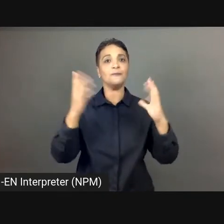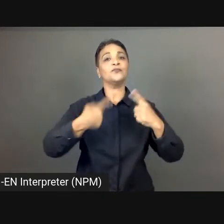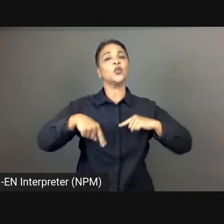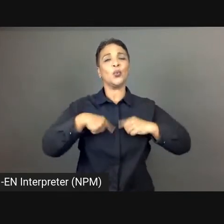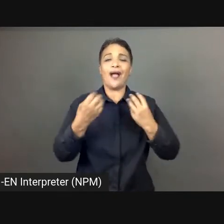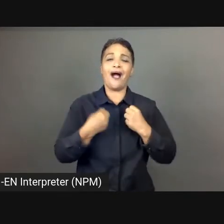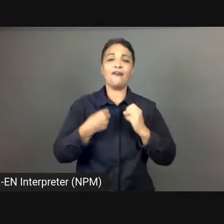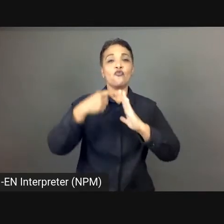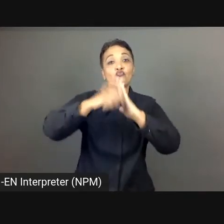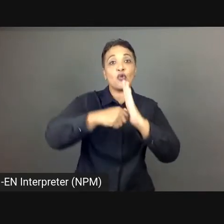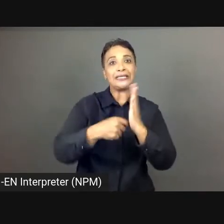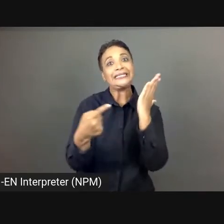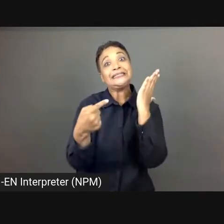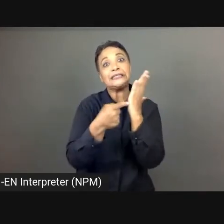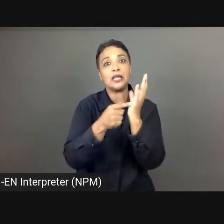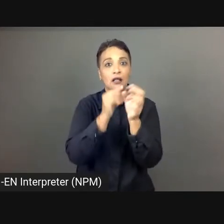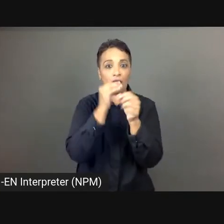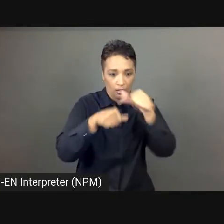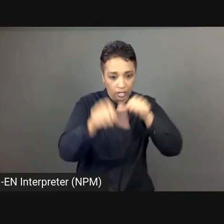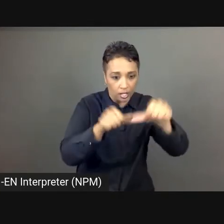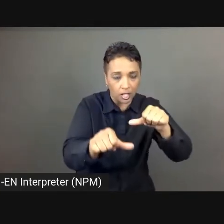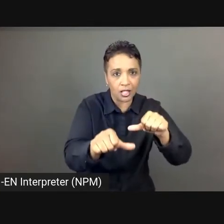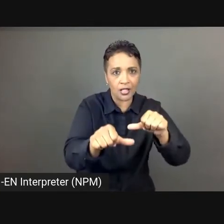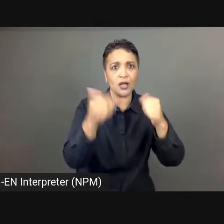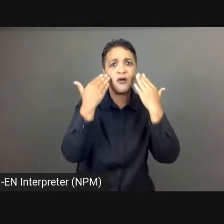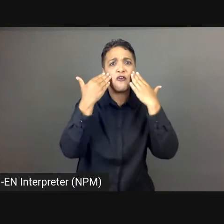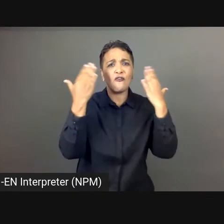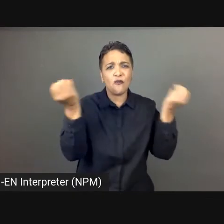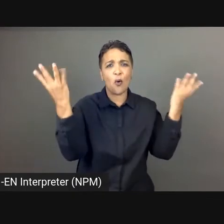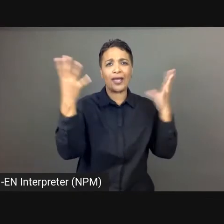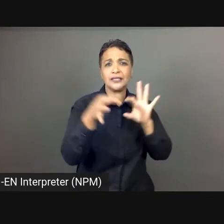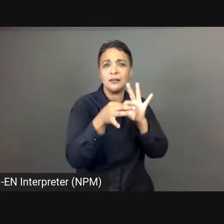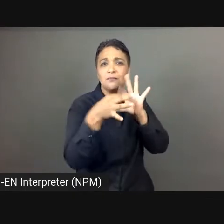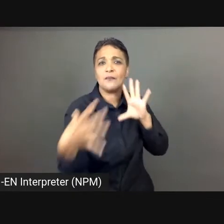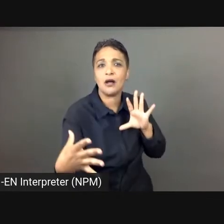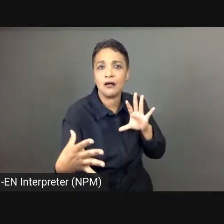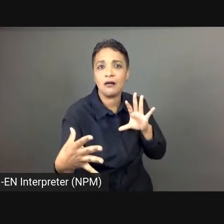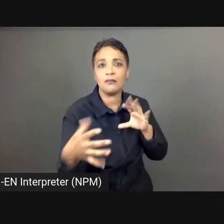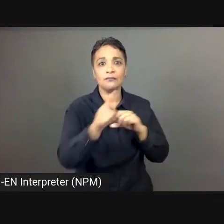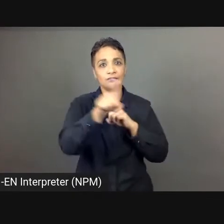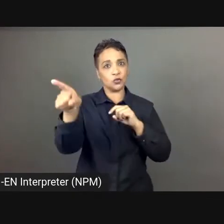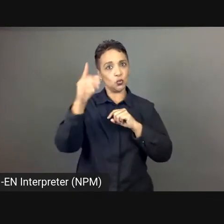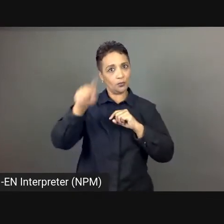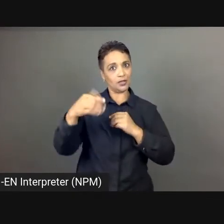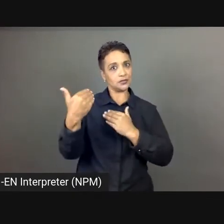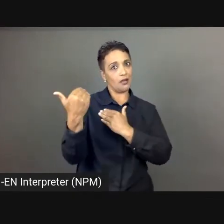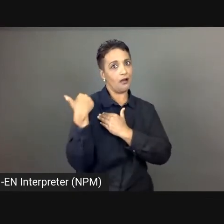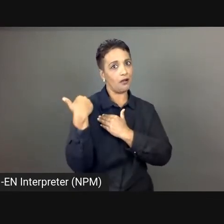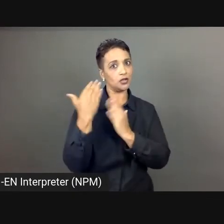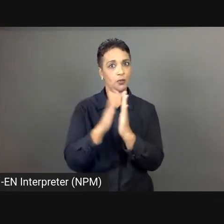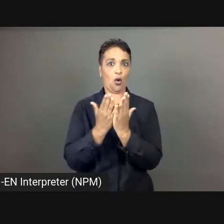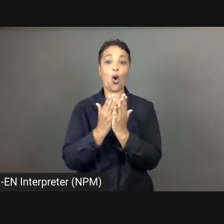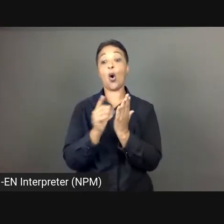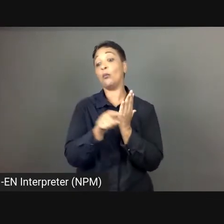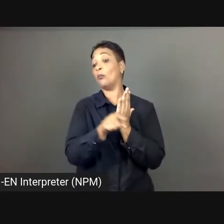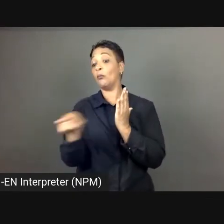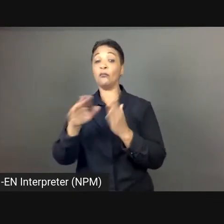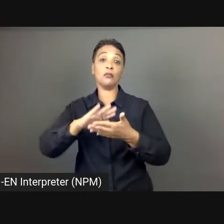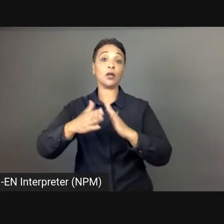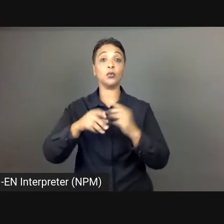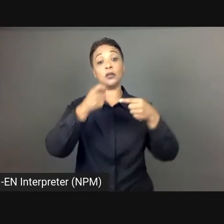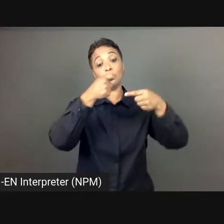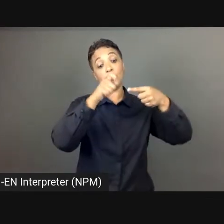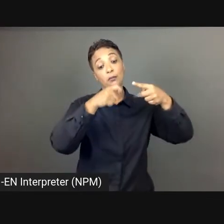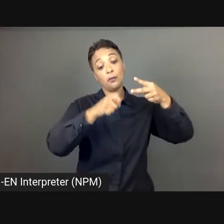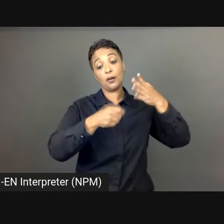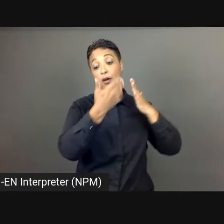sector. Inclusion becomes performative. Accountability to affected people becomes a manual, rather than it actually being, well,